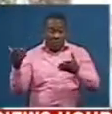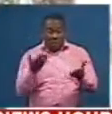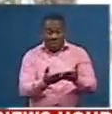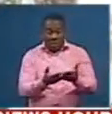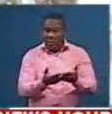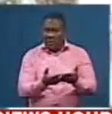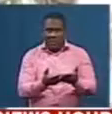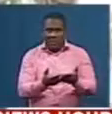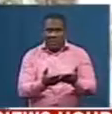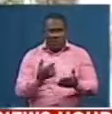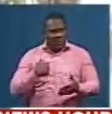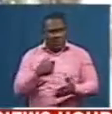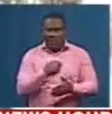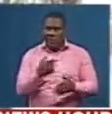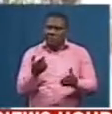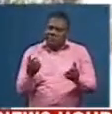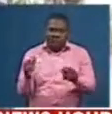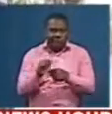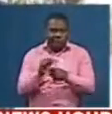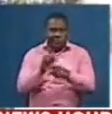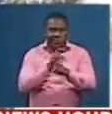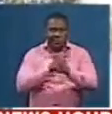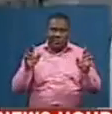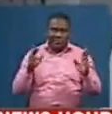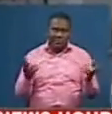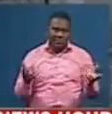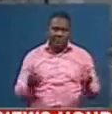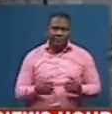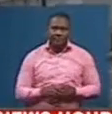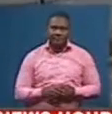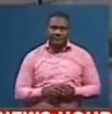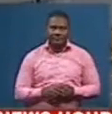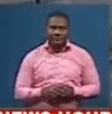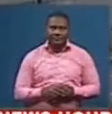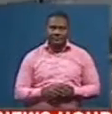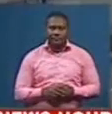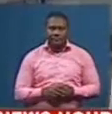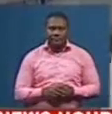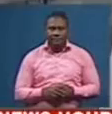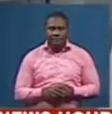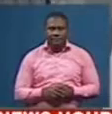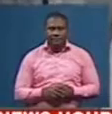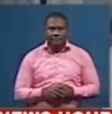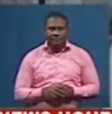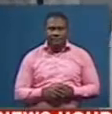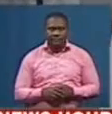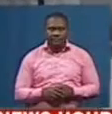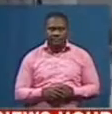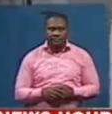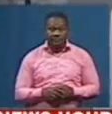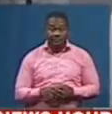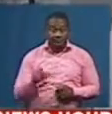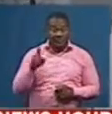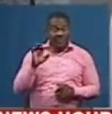for us to prepare and not to wait to learn how to dance at a party. Police Superintendent Stephen Kouen of